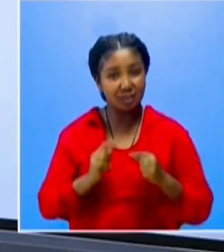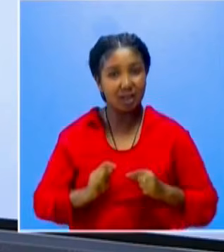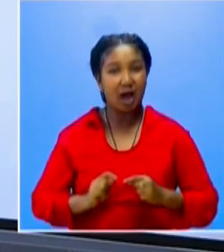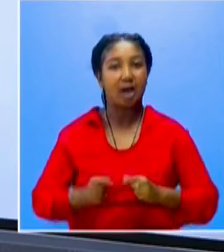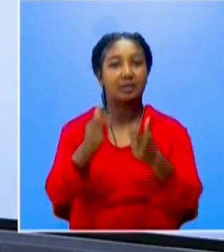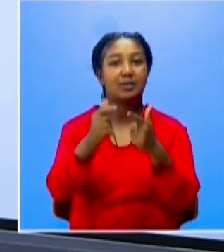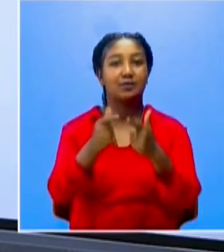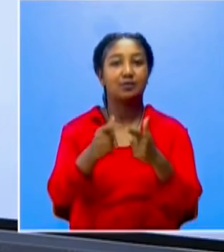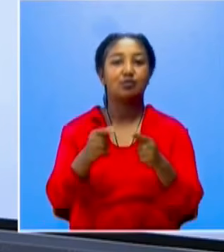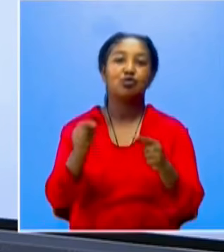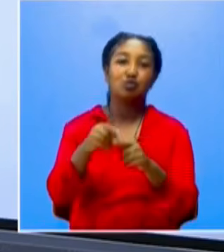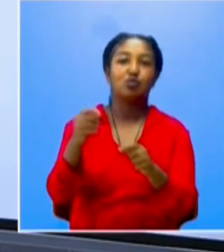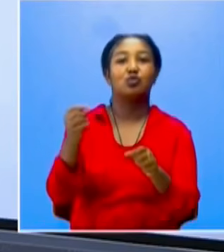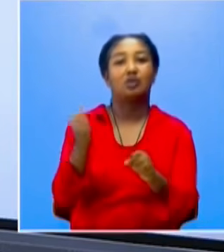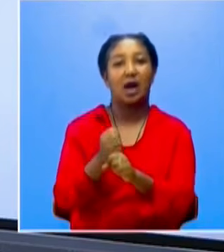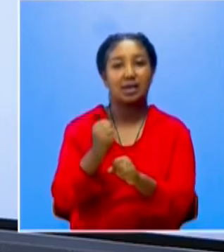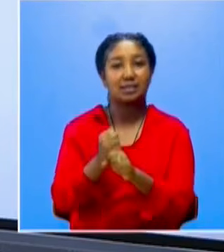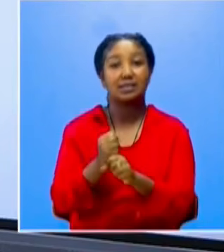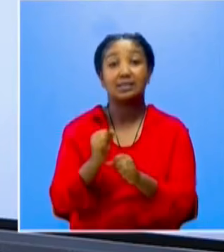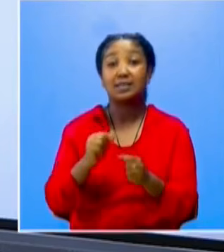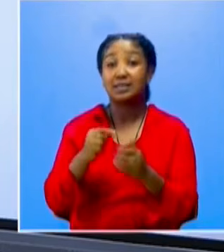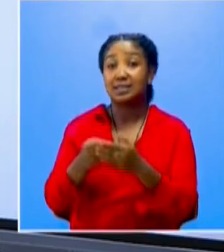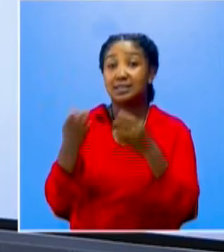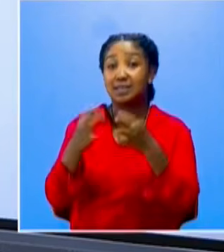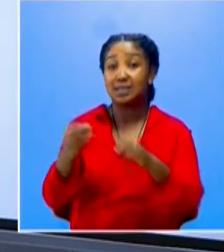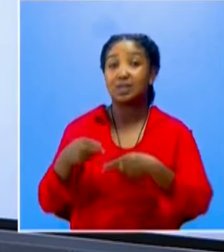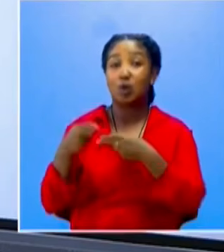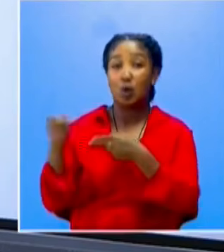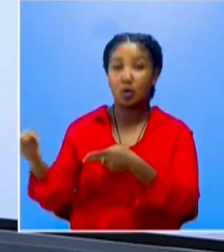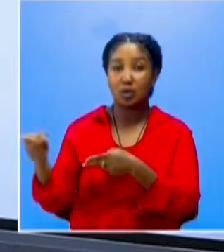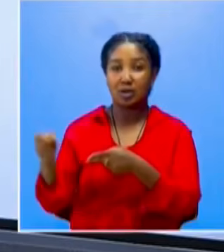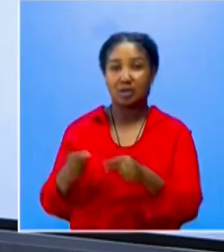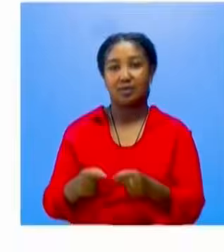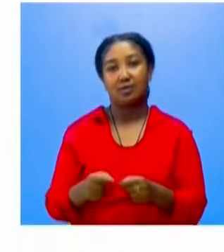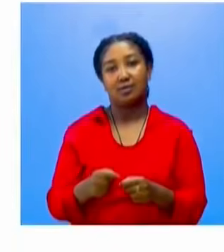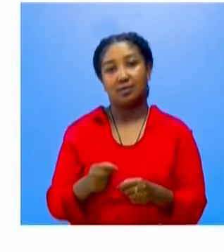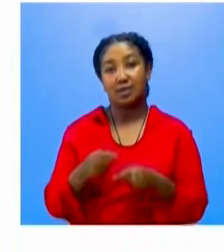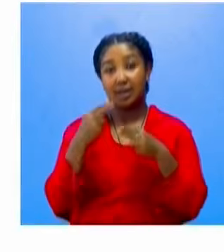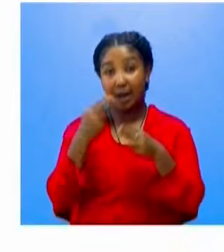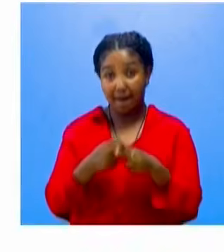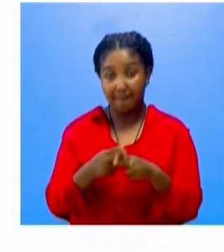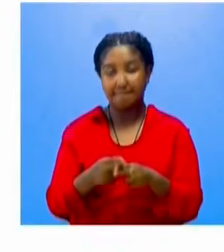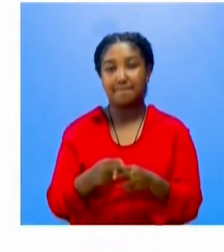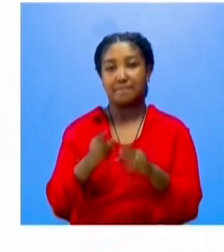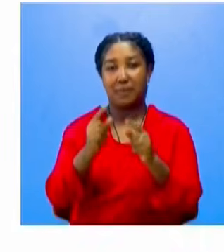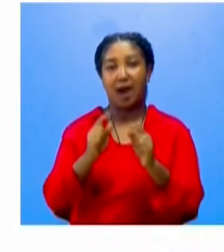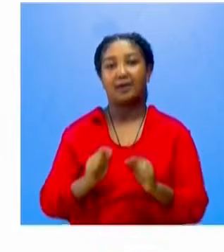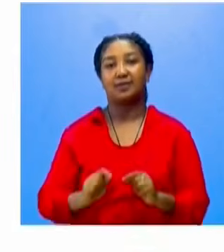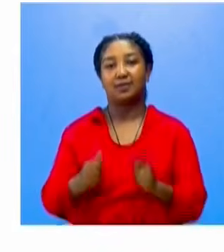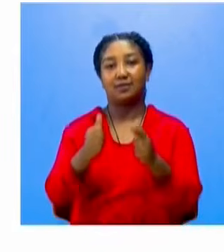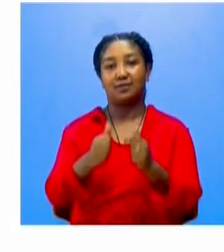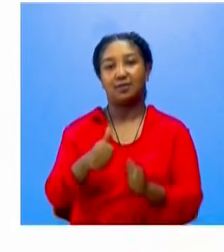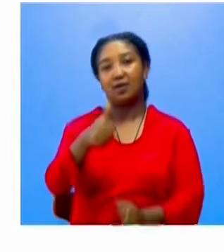to do the action, then this sentence is what? It is active.